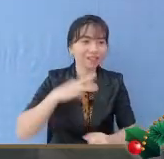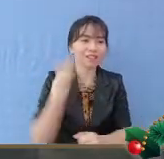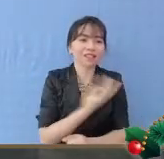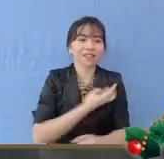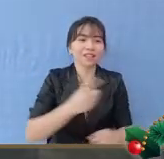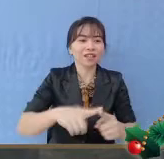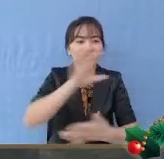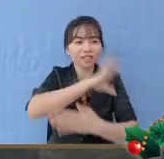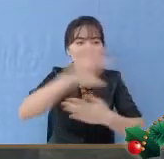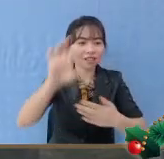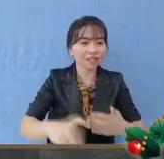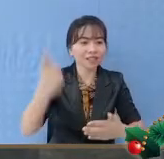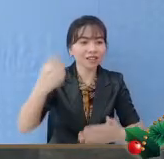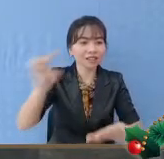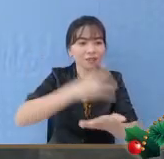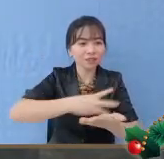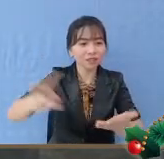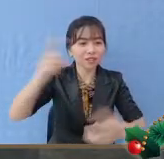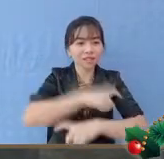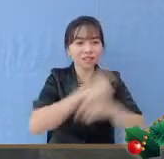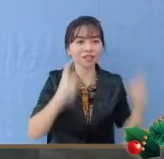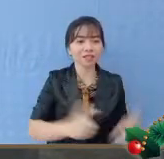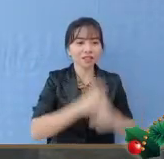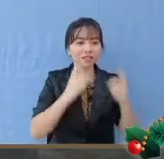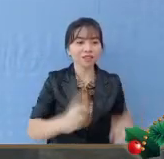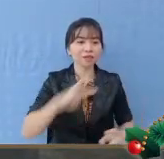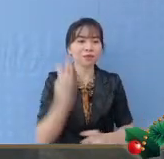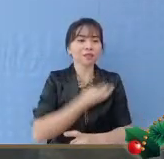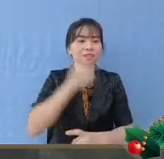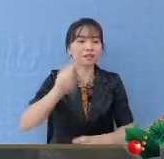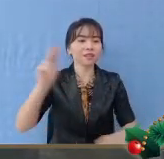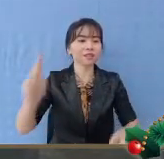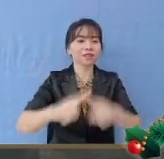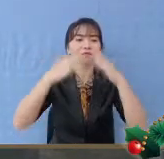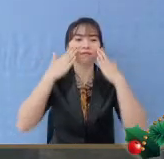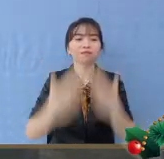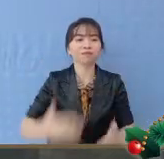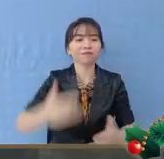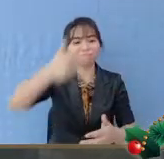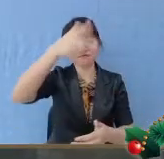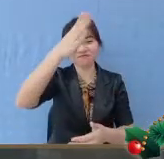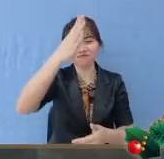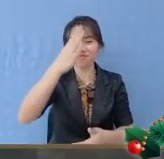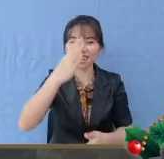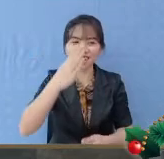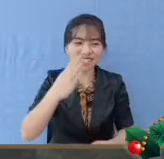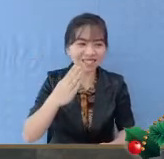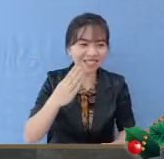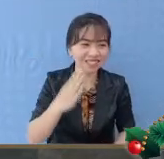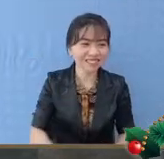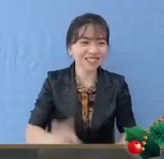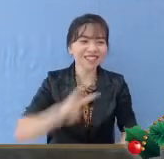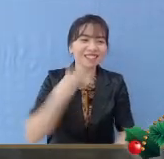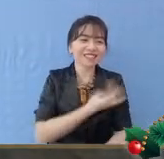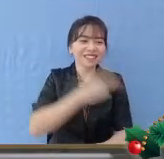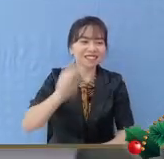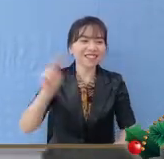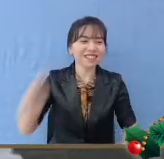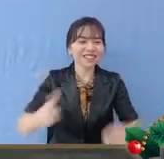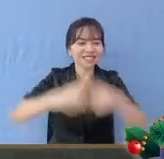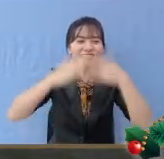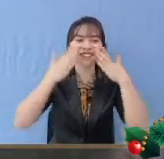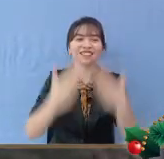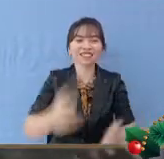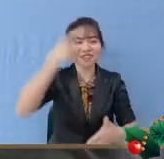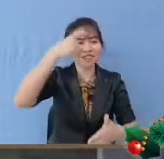we consider their end and the wages of sin. Oh, we need to thank God. We